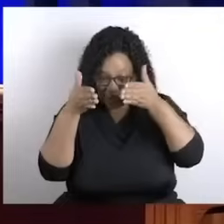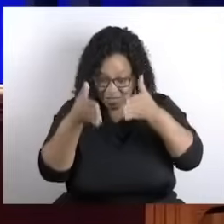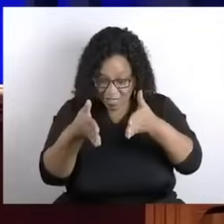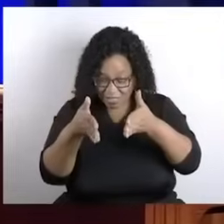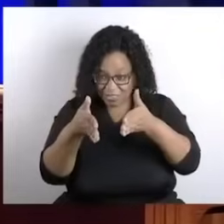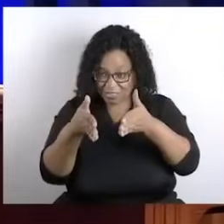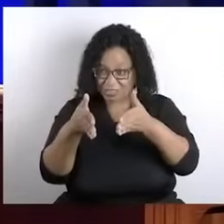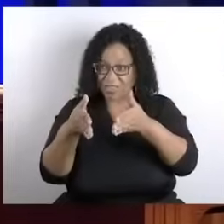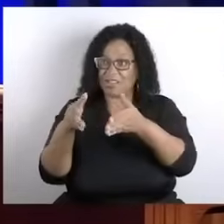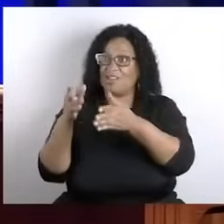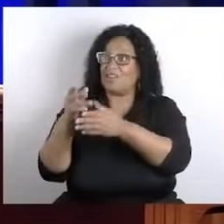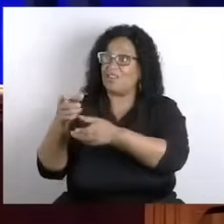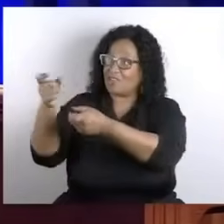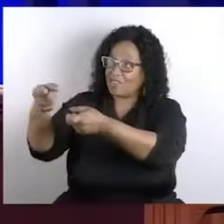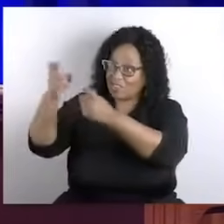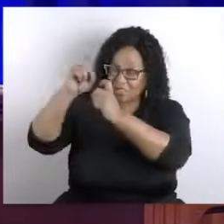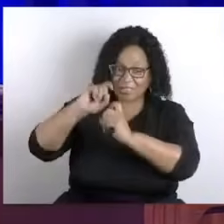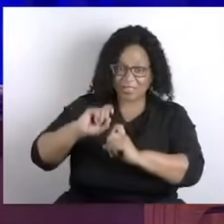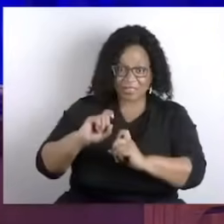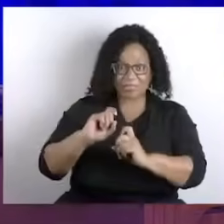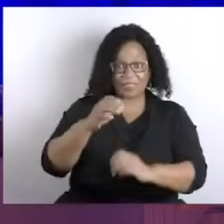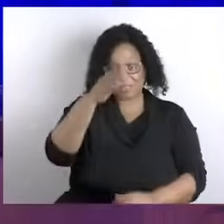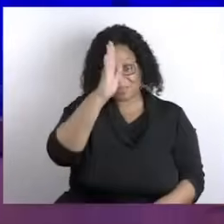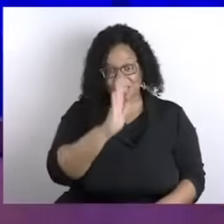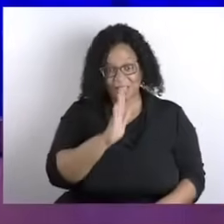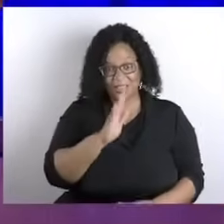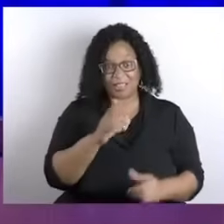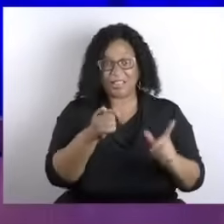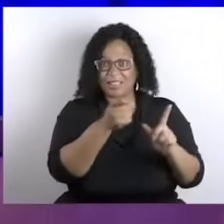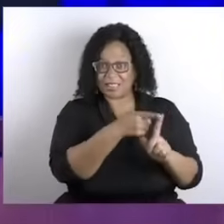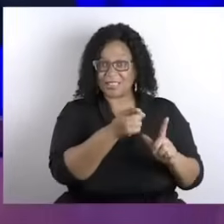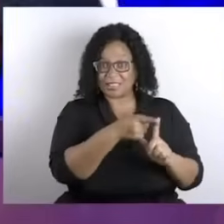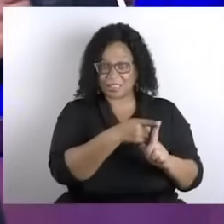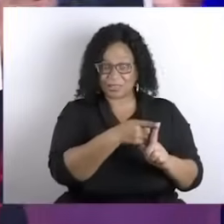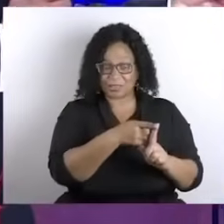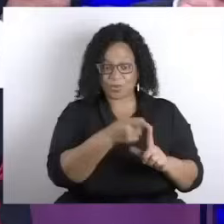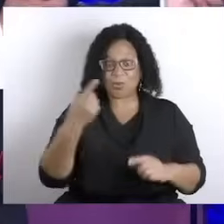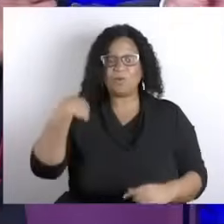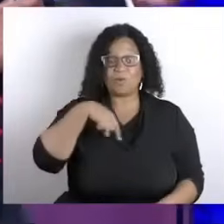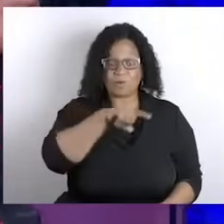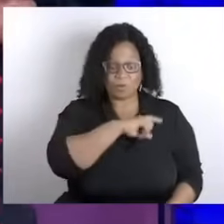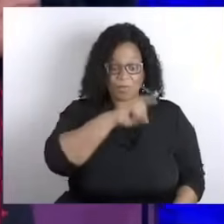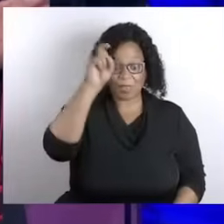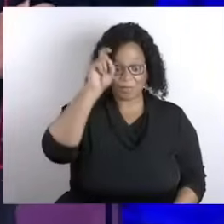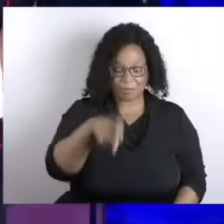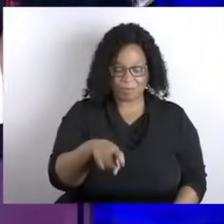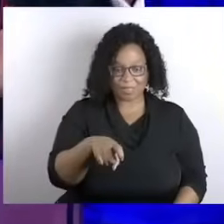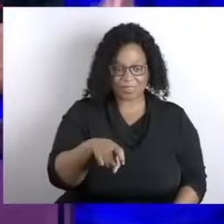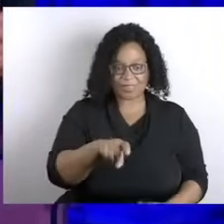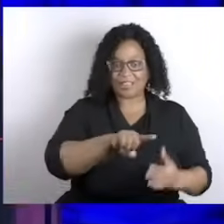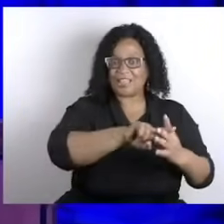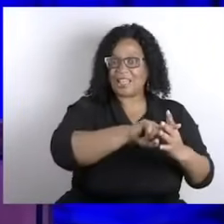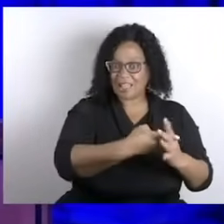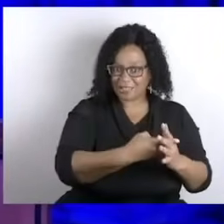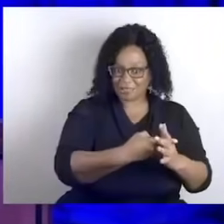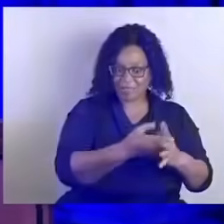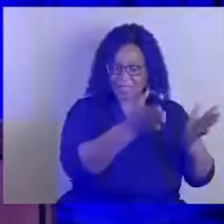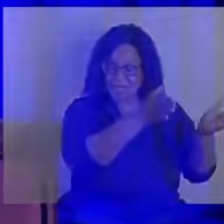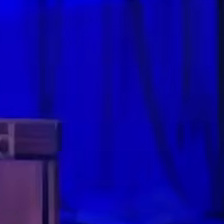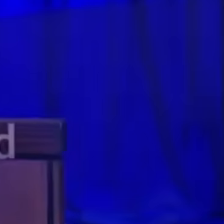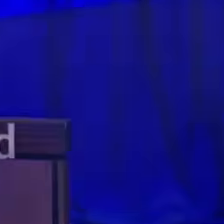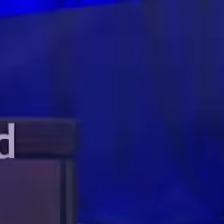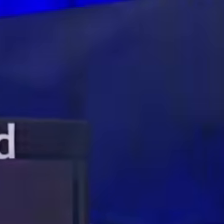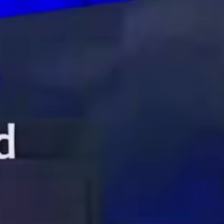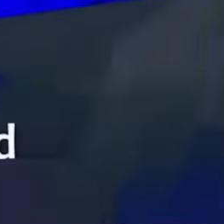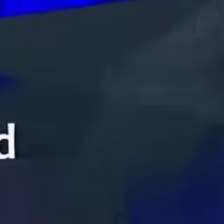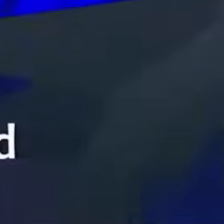the providence of God, but I submit in the second place that you and I have to activate the plans of God. That you and